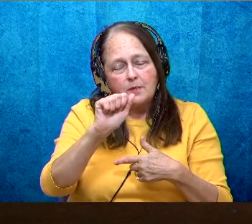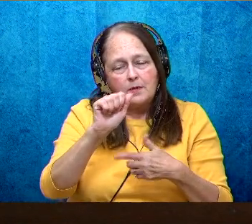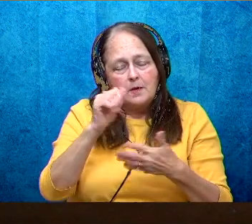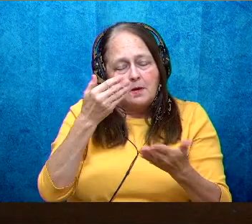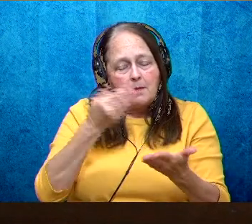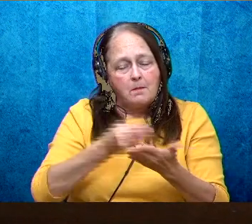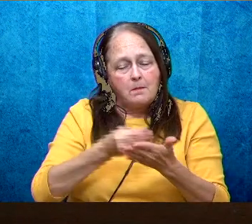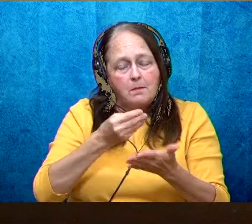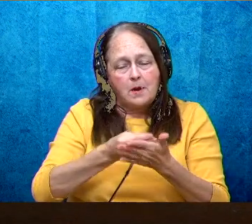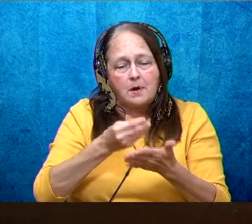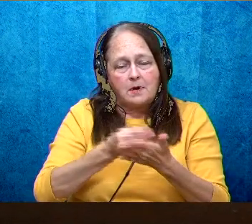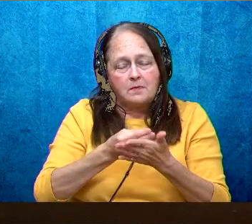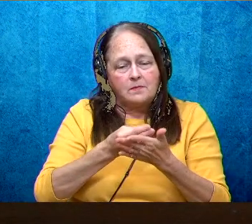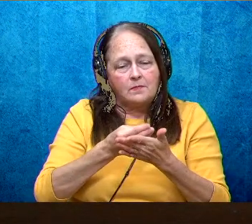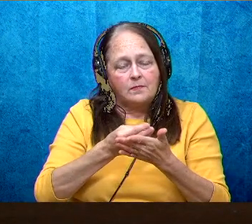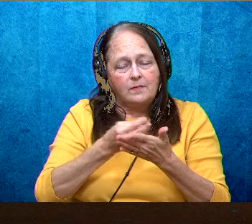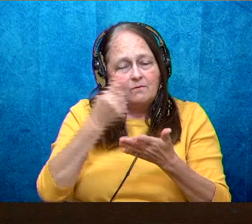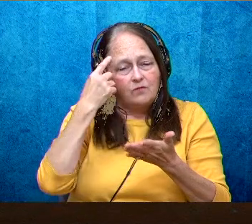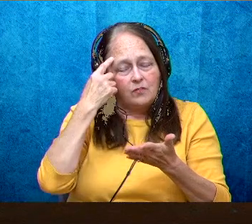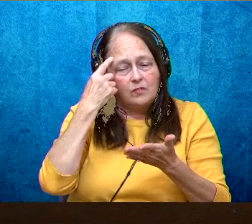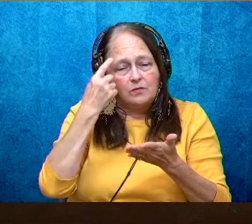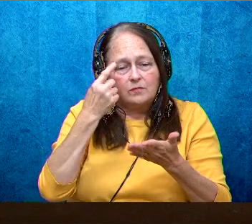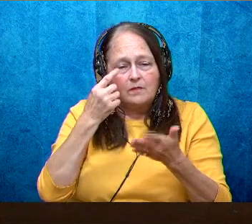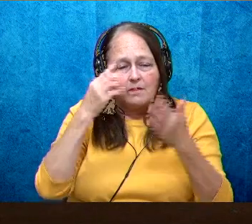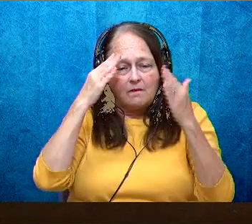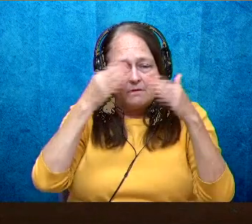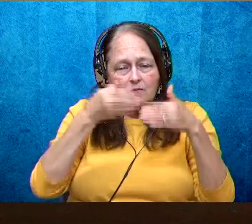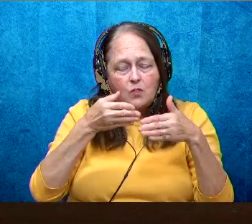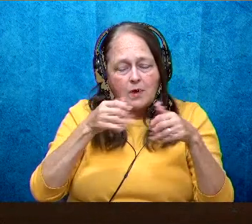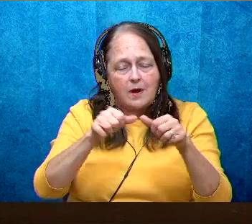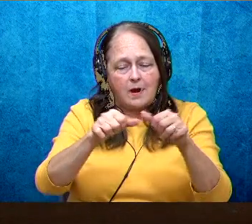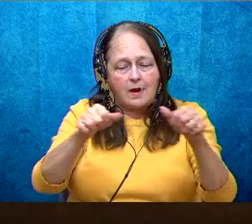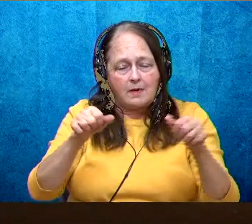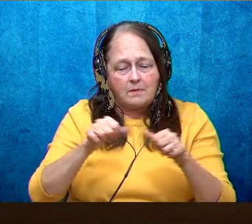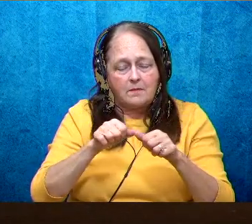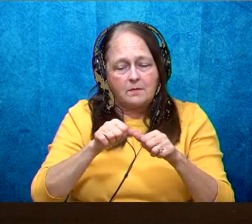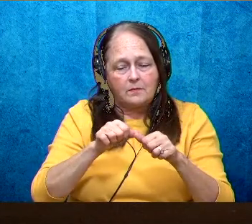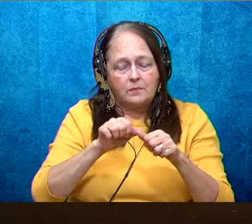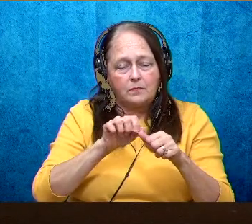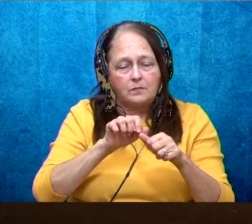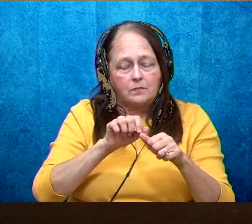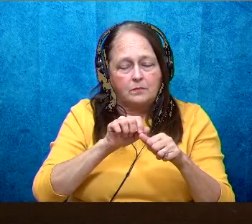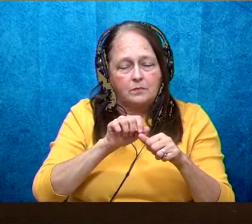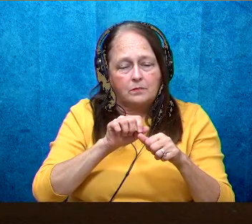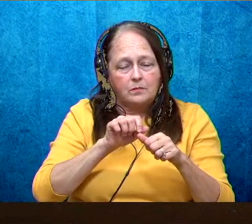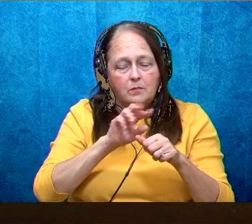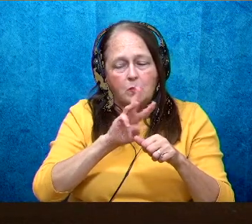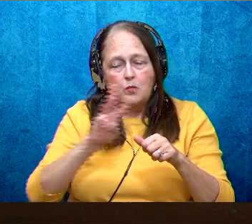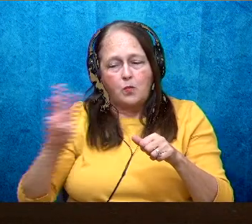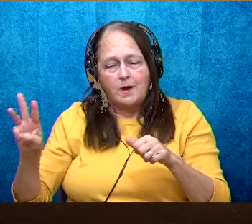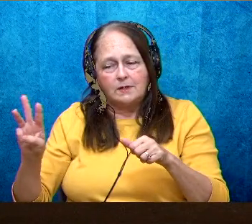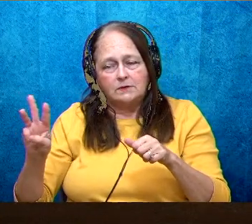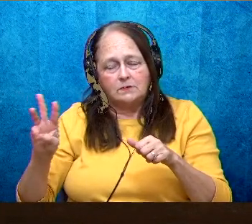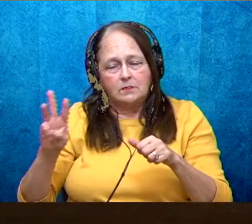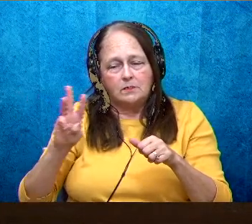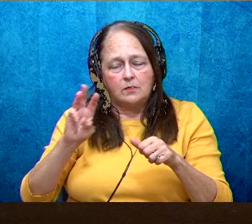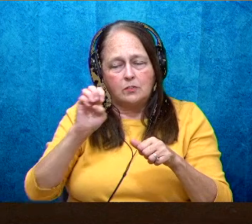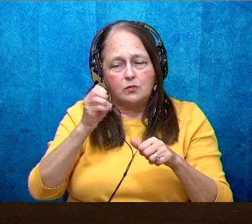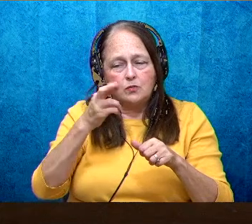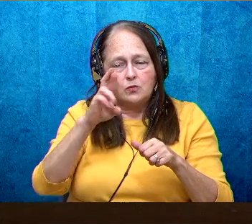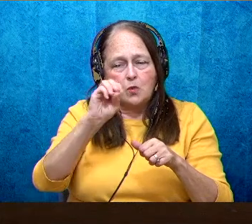Economic activity is probably going to be focused on areas west of the Ural Mountains,